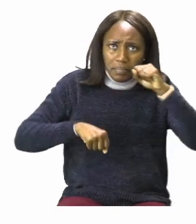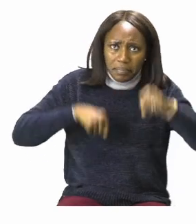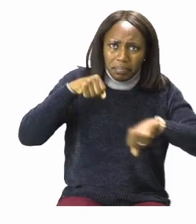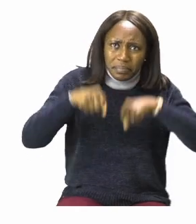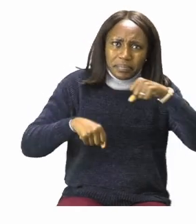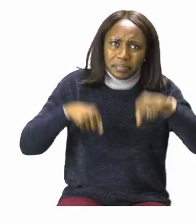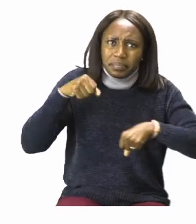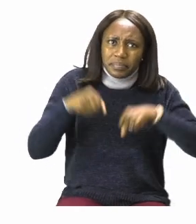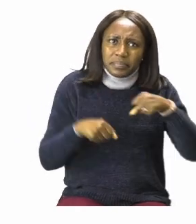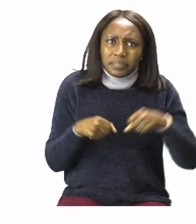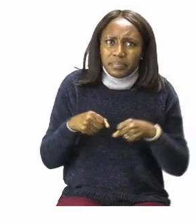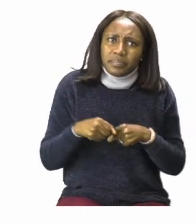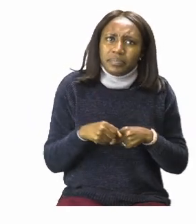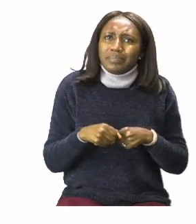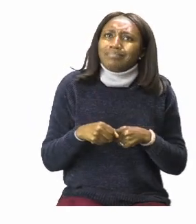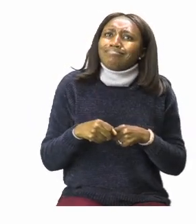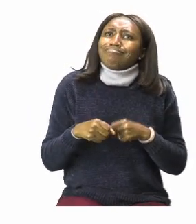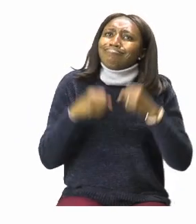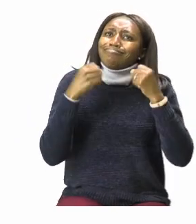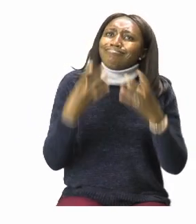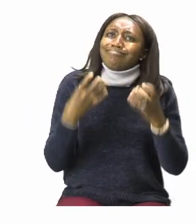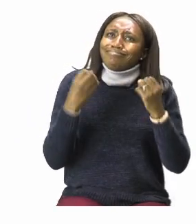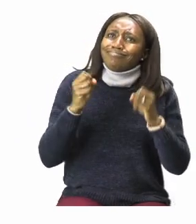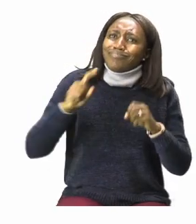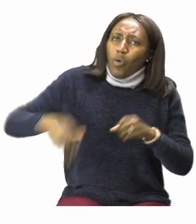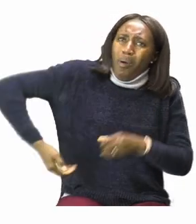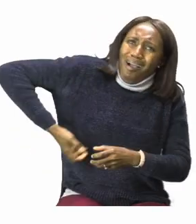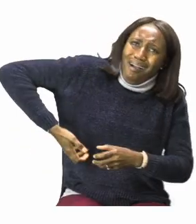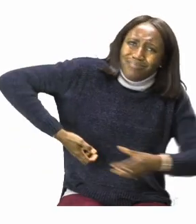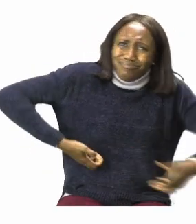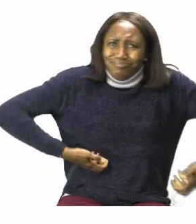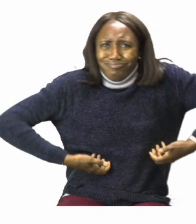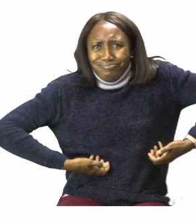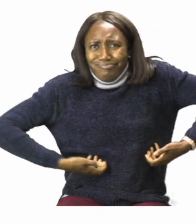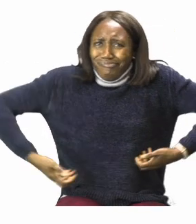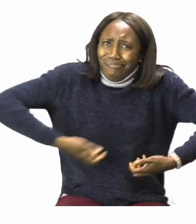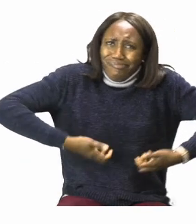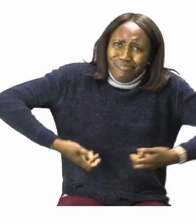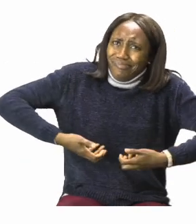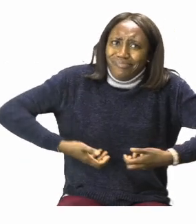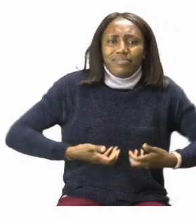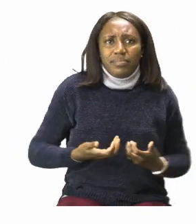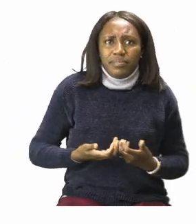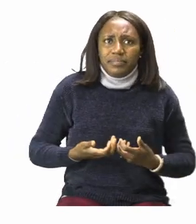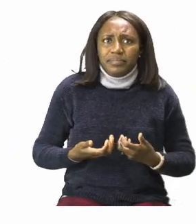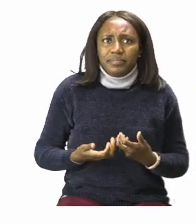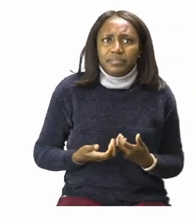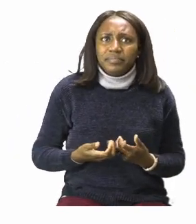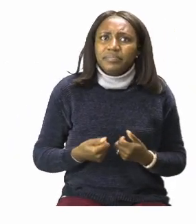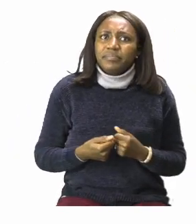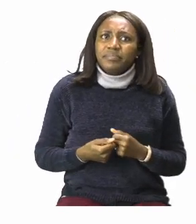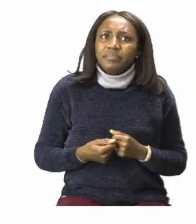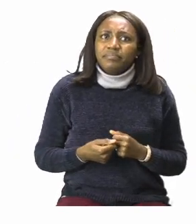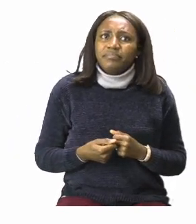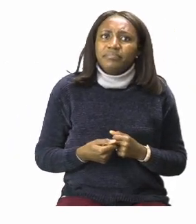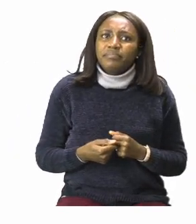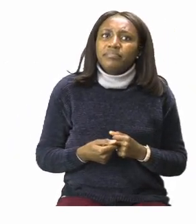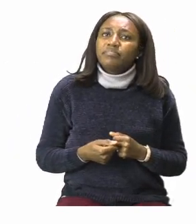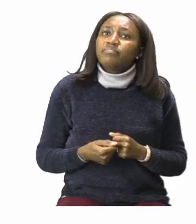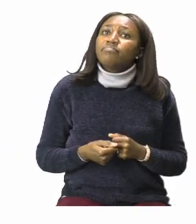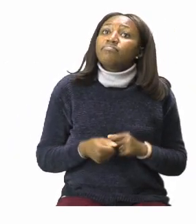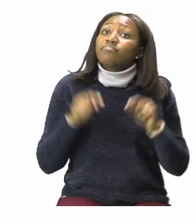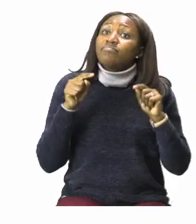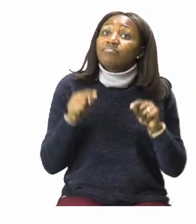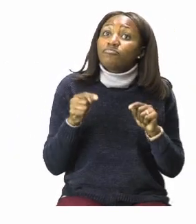looks like they have many things that are wrong. Let's start with the rider. Now, in order for you to